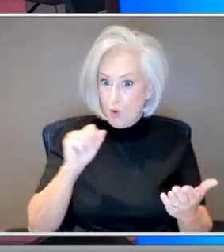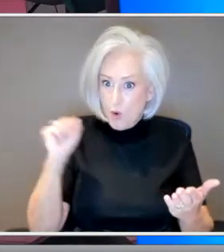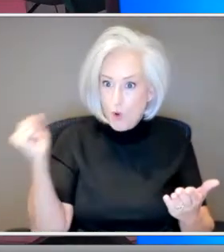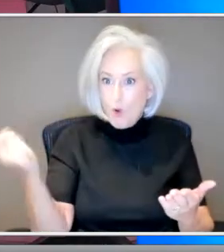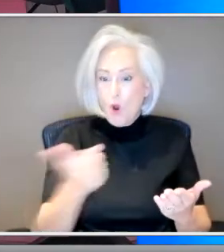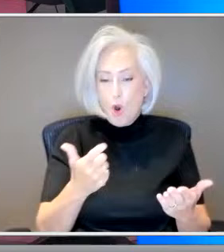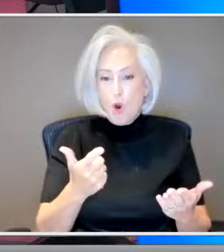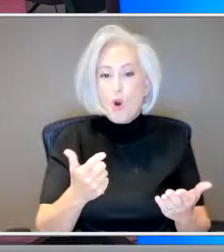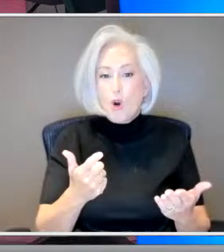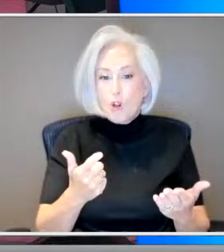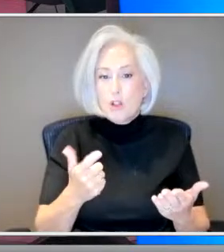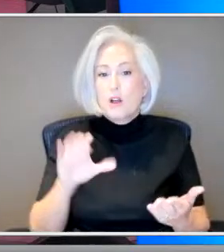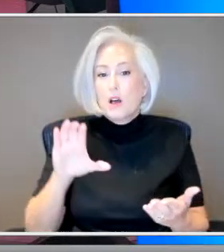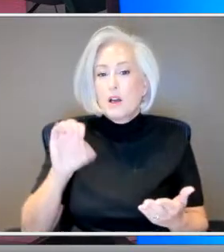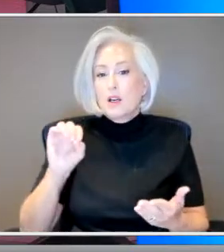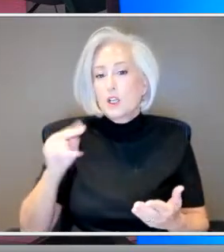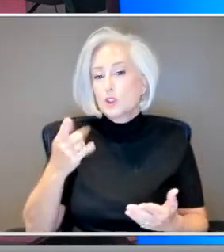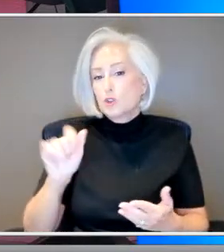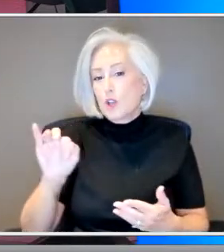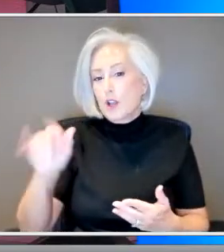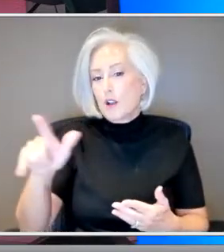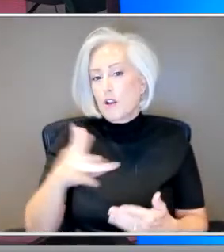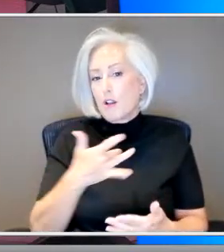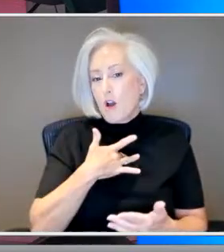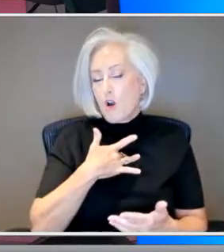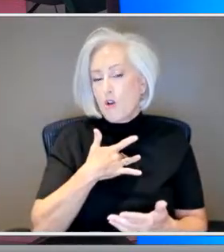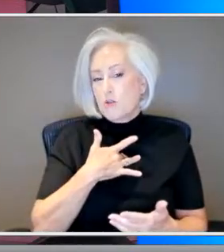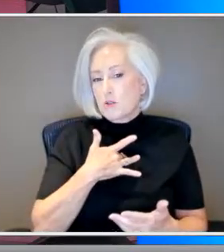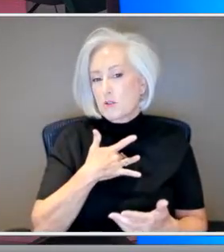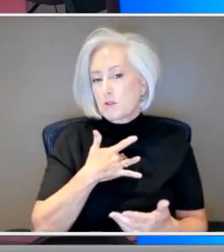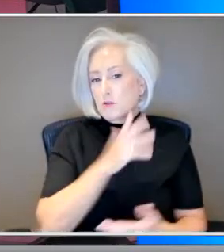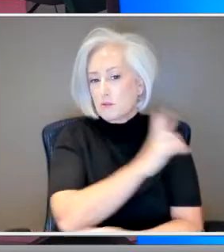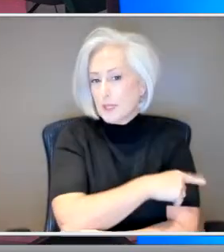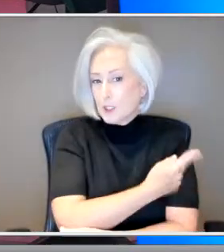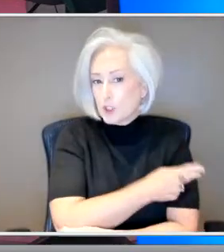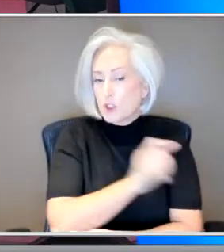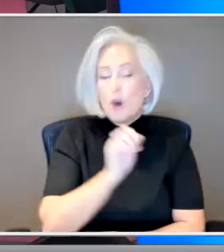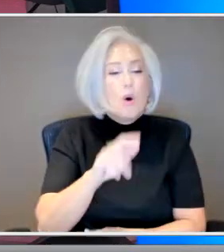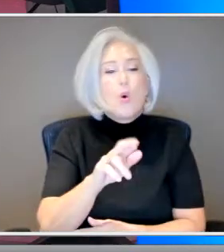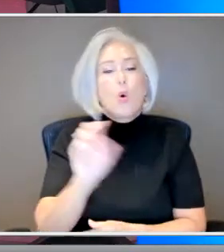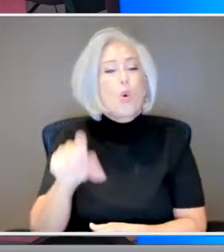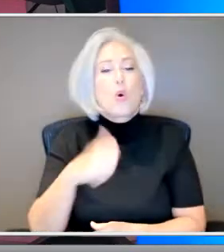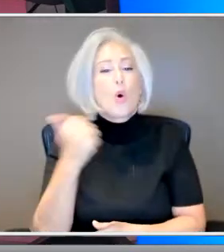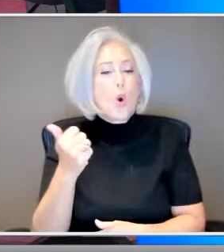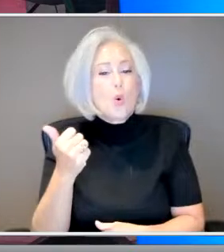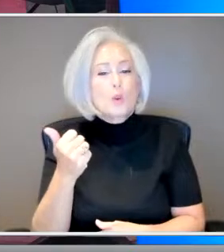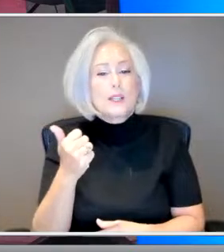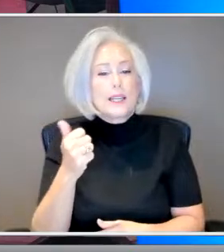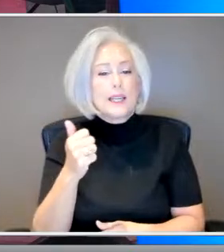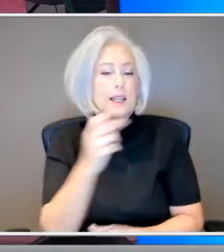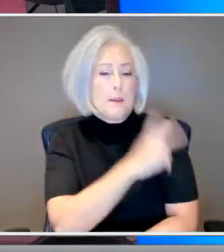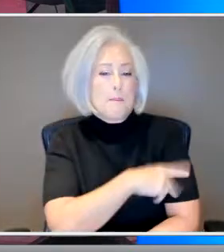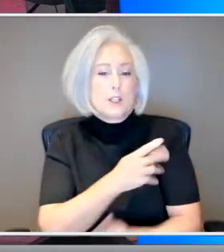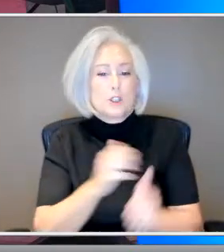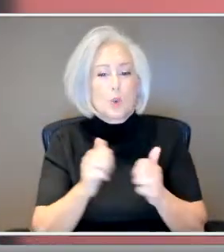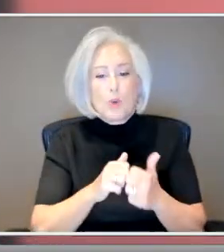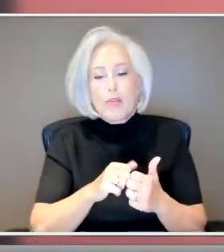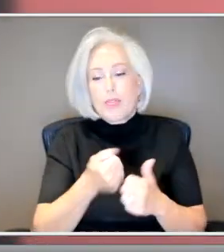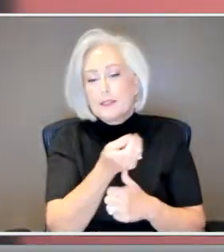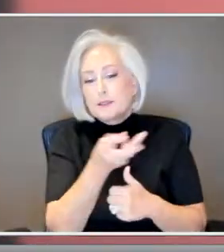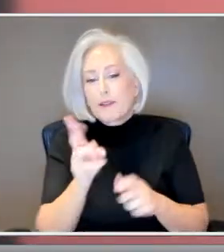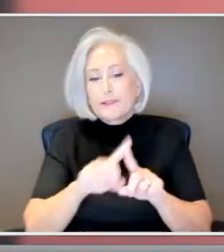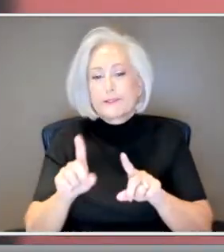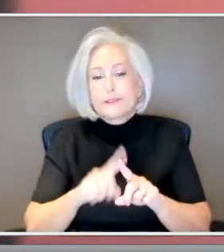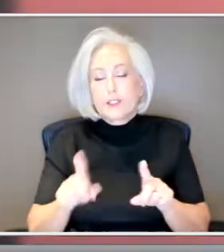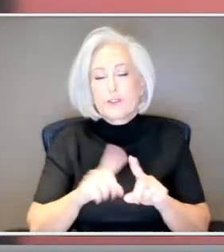heart patients, or just the ones where you see those other symptoms like Addison had with the hearing loss or a jaw surgery? Yeah, that's a great question.